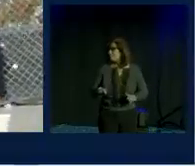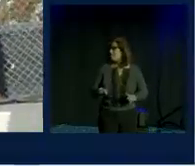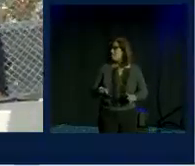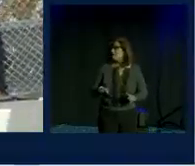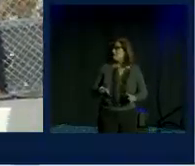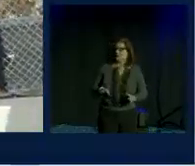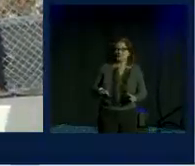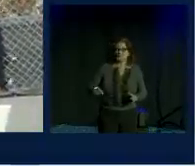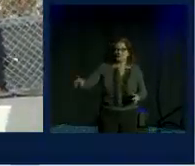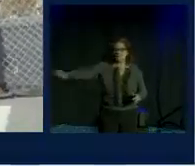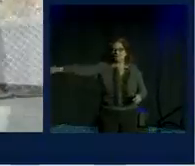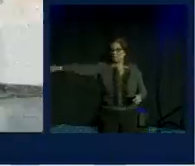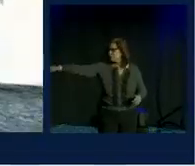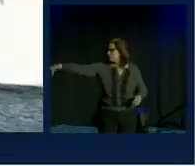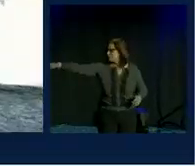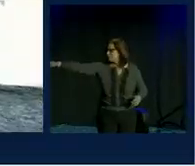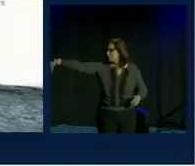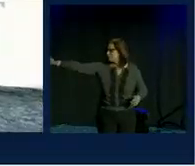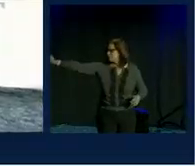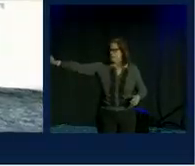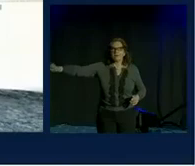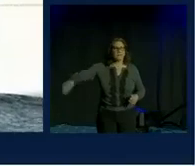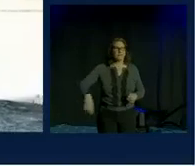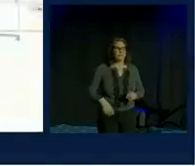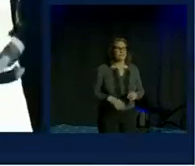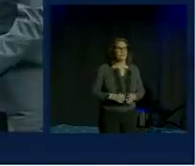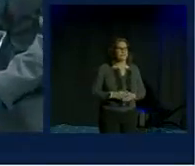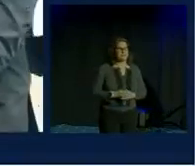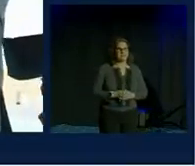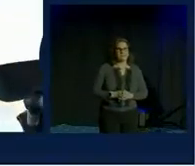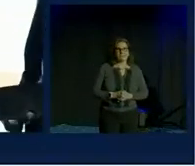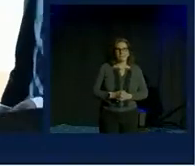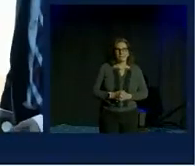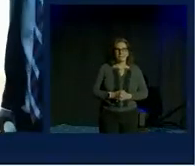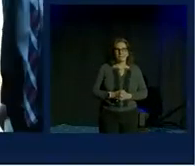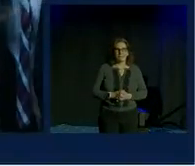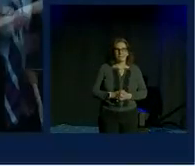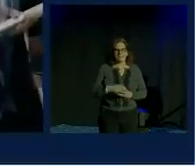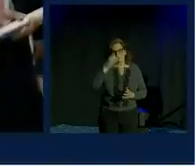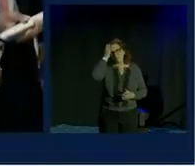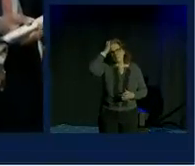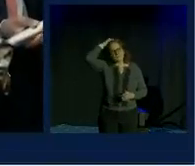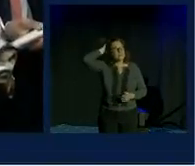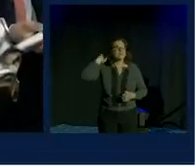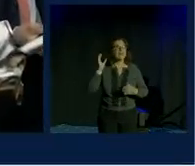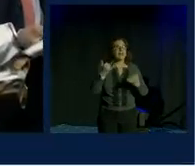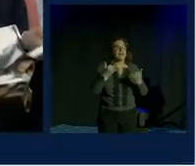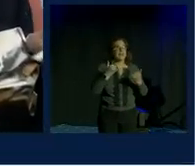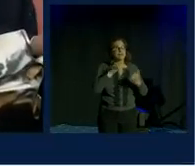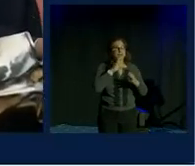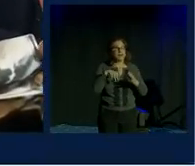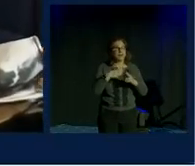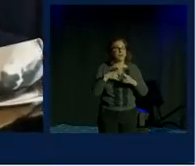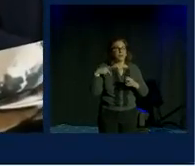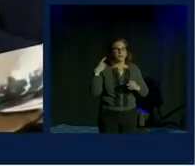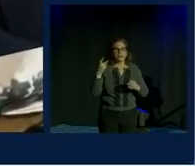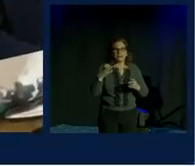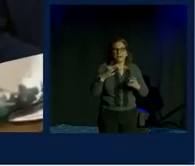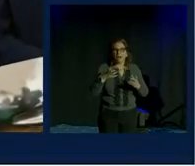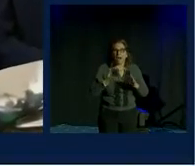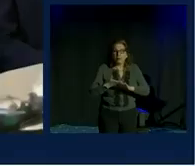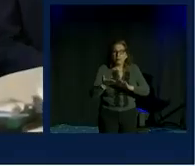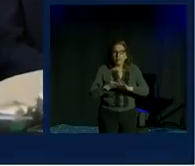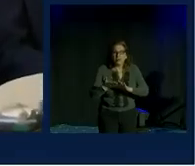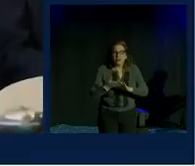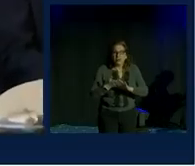not a bad word, because what it means is that we're generating jobs for DC residents, opportunities for DC